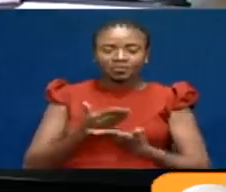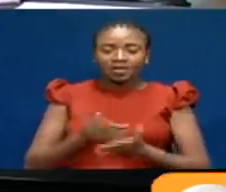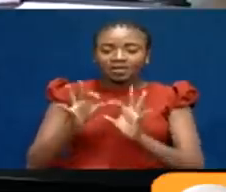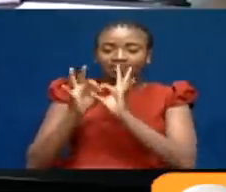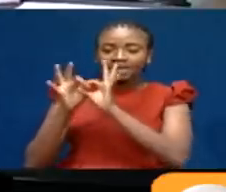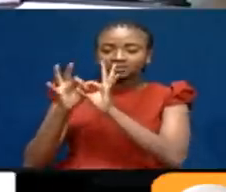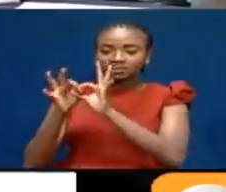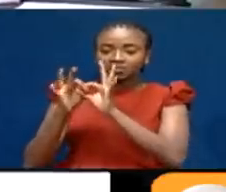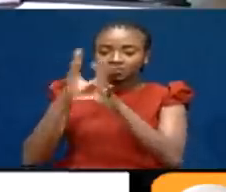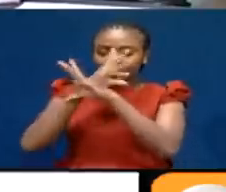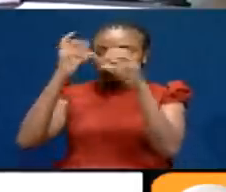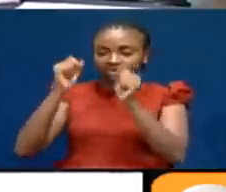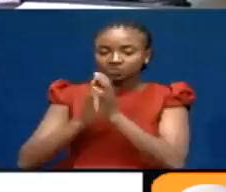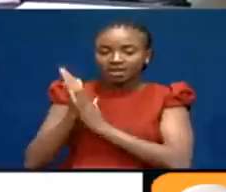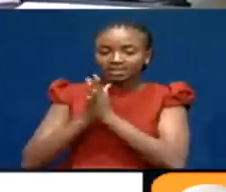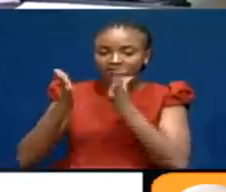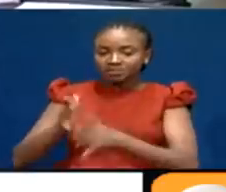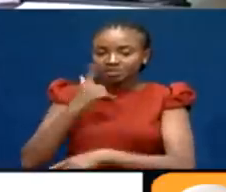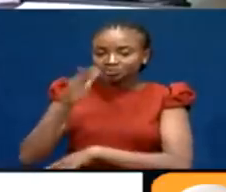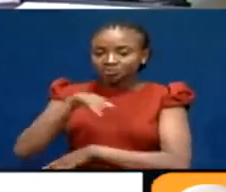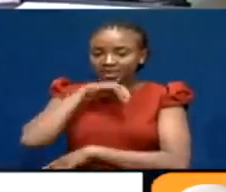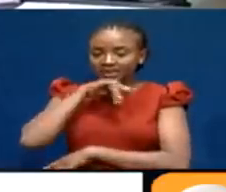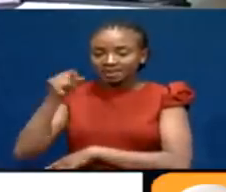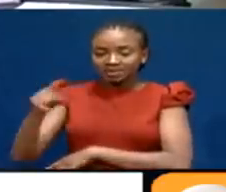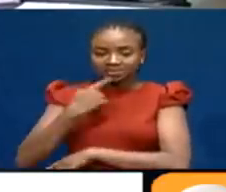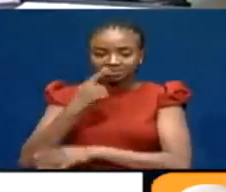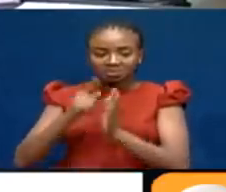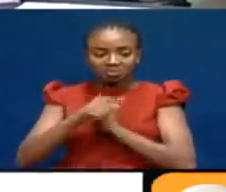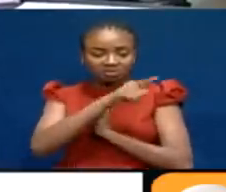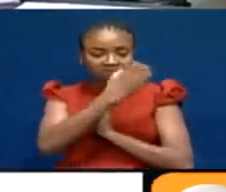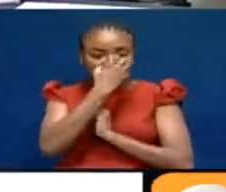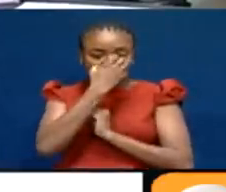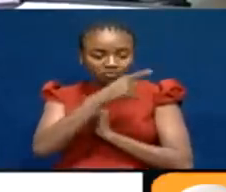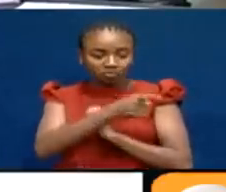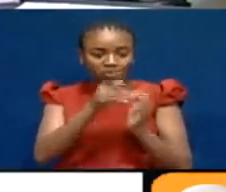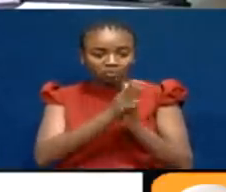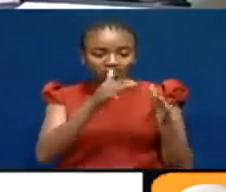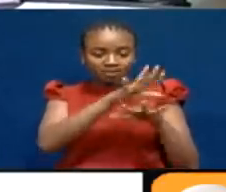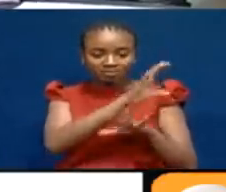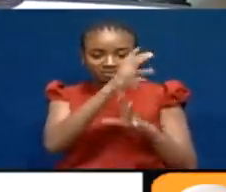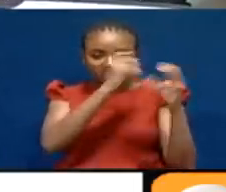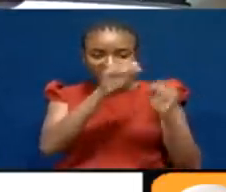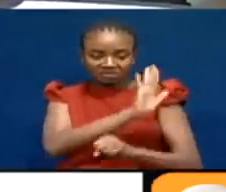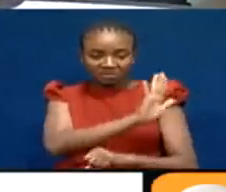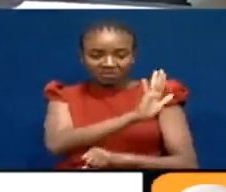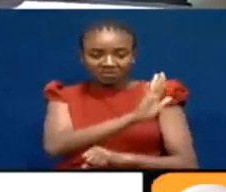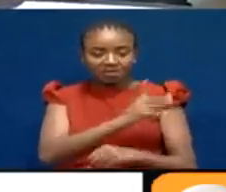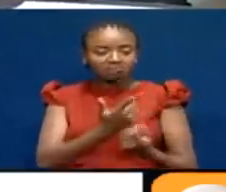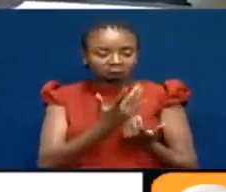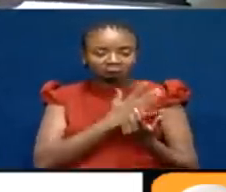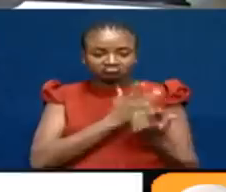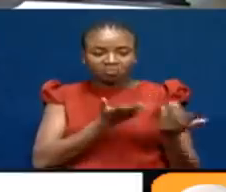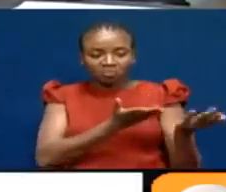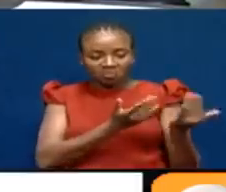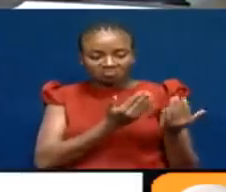Azimio-One Kenya presidential aspirant Raila Odinga has dared Deputy President William Ruto and his running mate Rigathi Gachagua to the August 9th